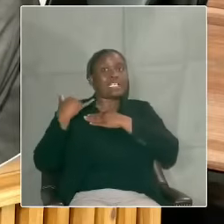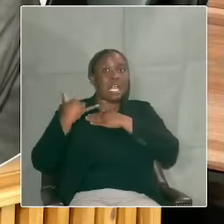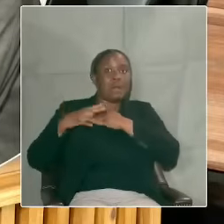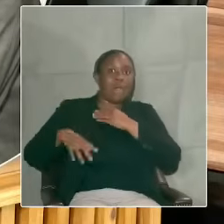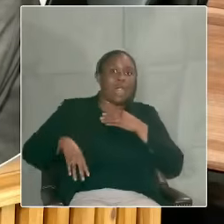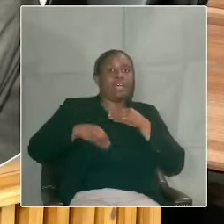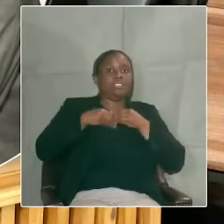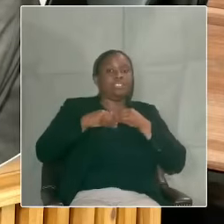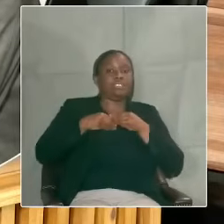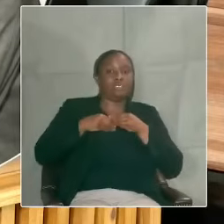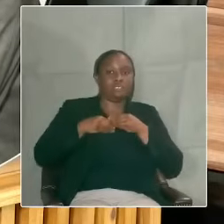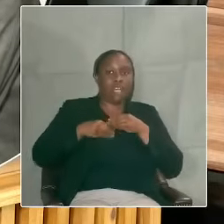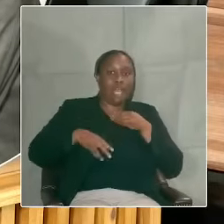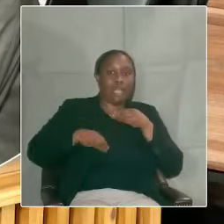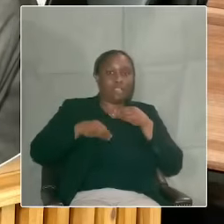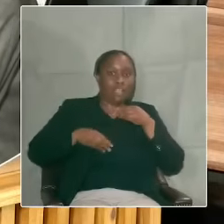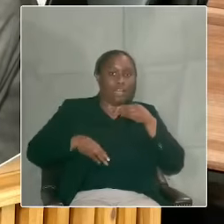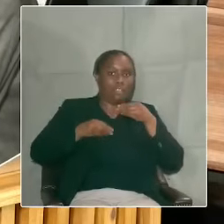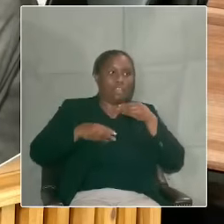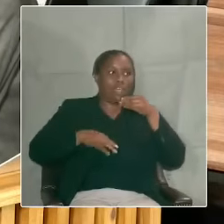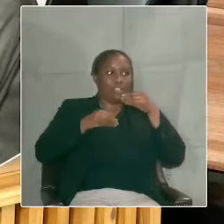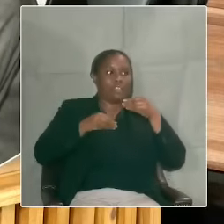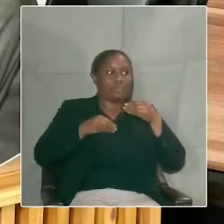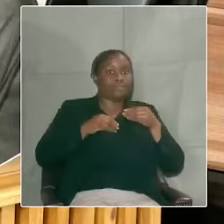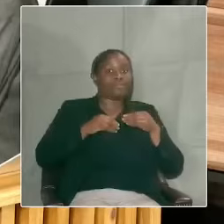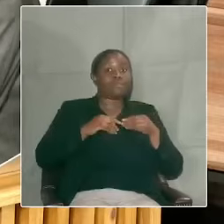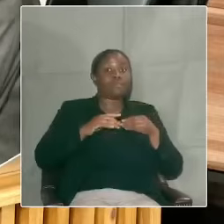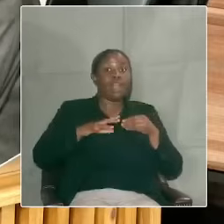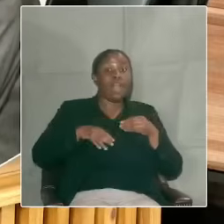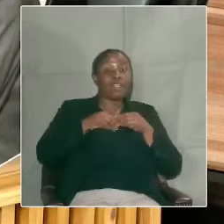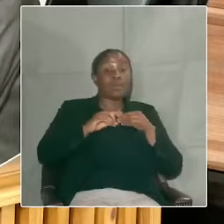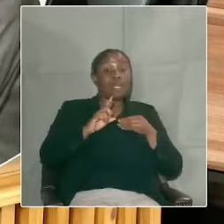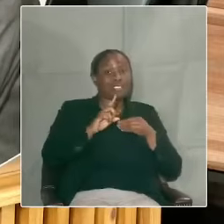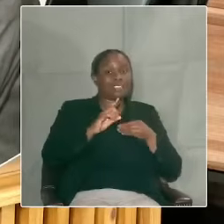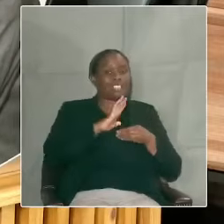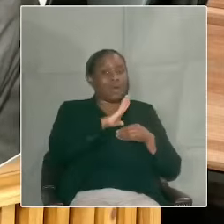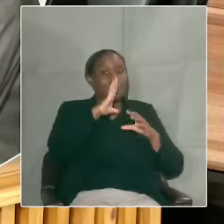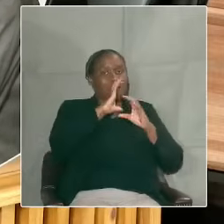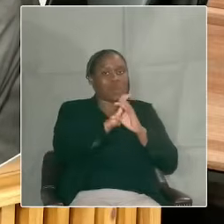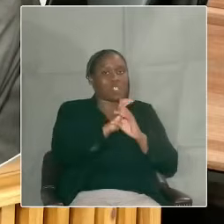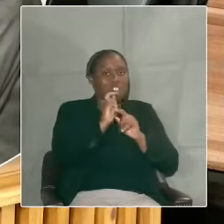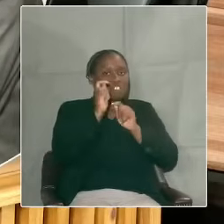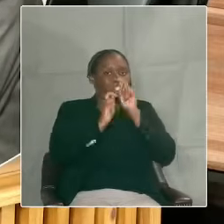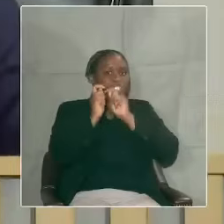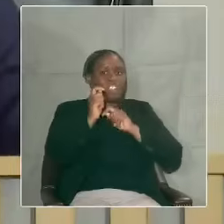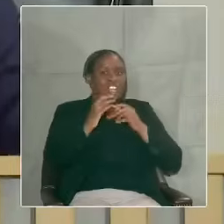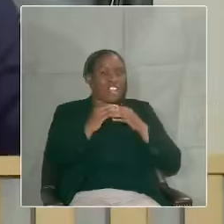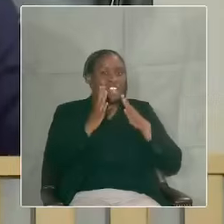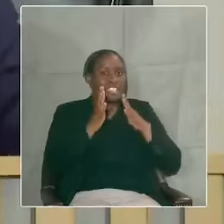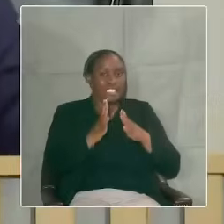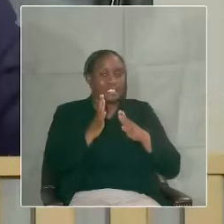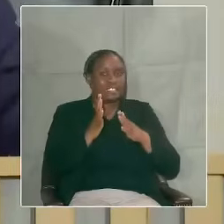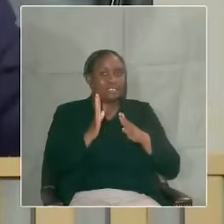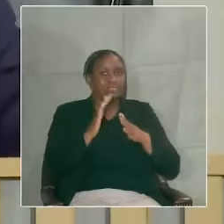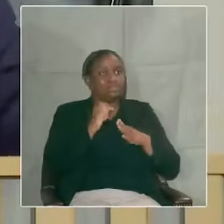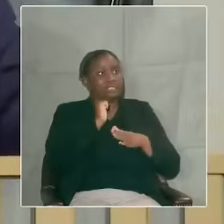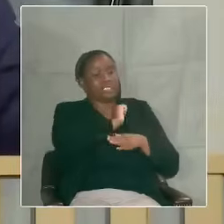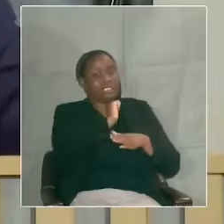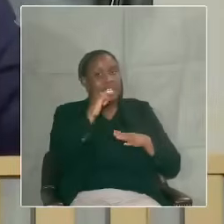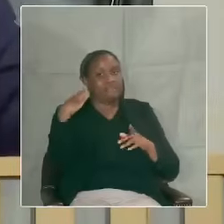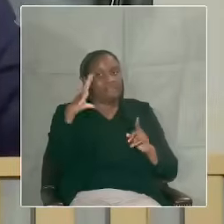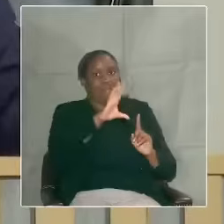In paragraph 3.7, to deal with the House of Traditional Leaders. If I can just ask you to deal with